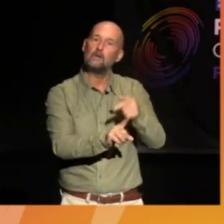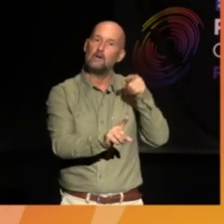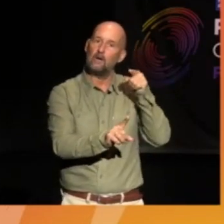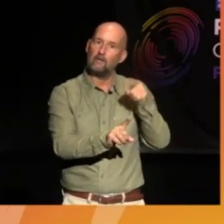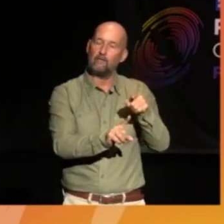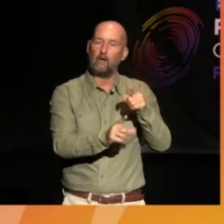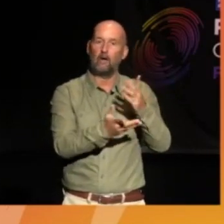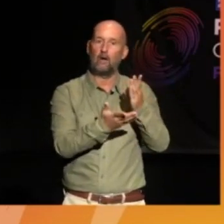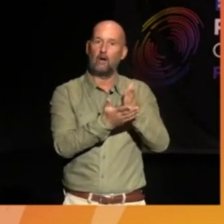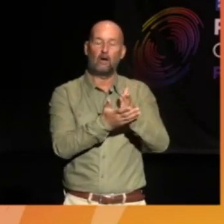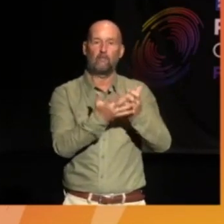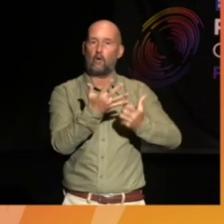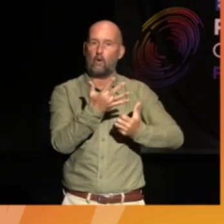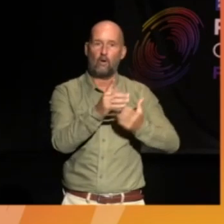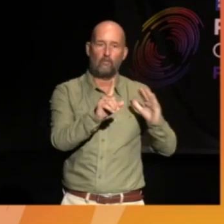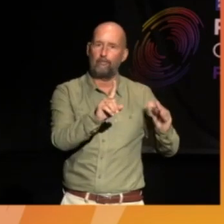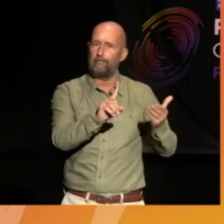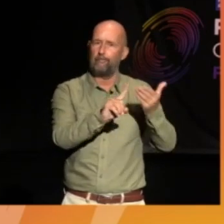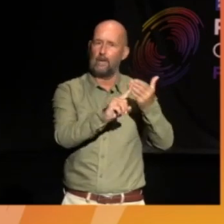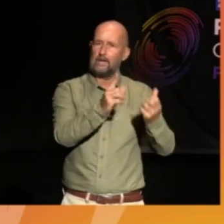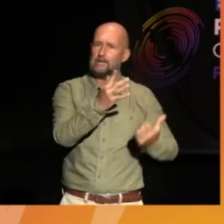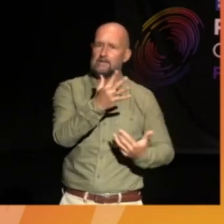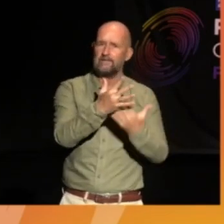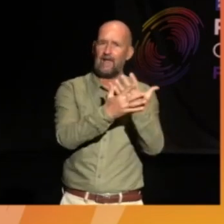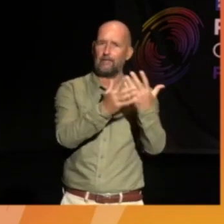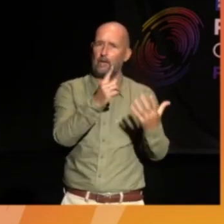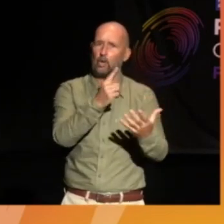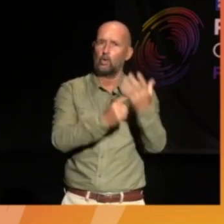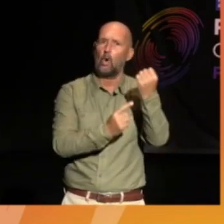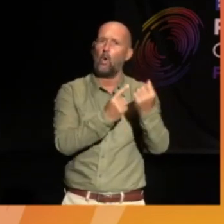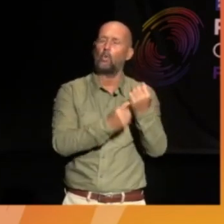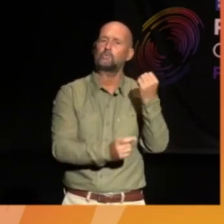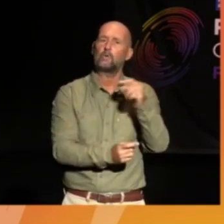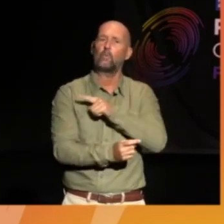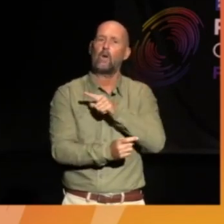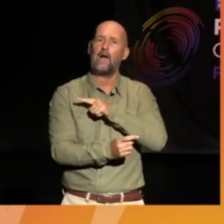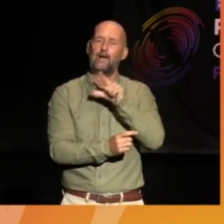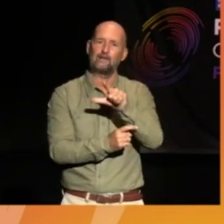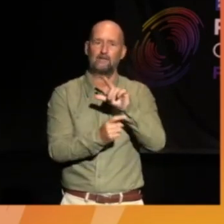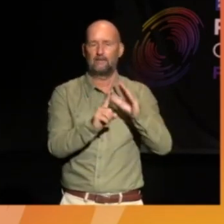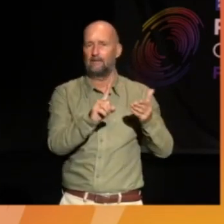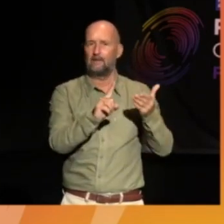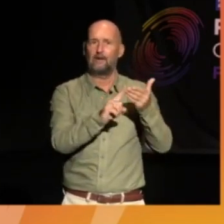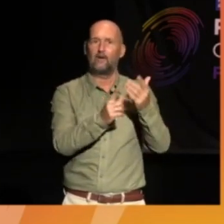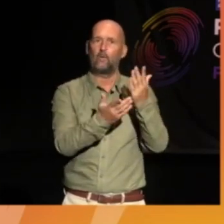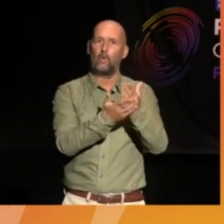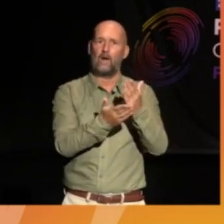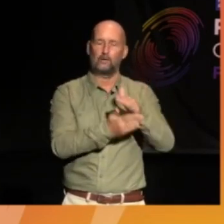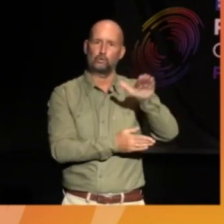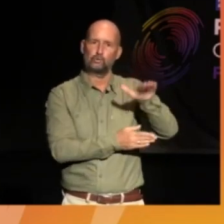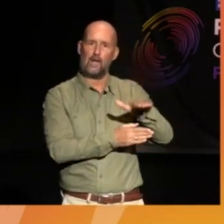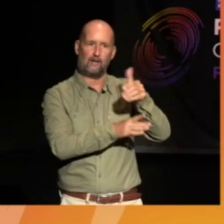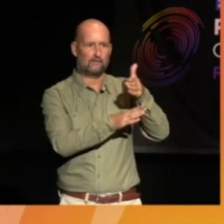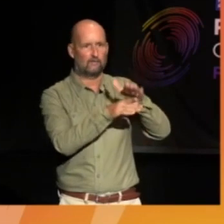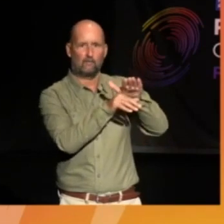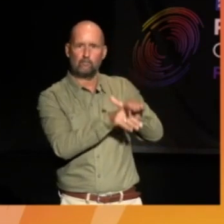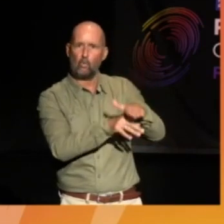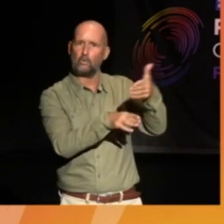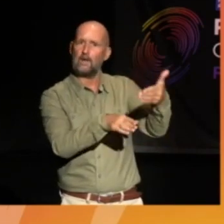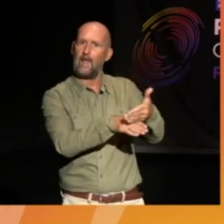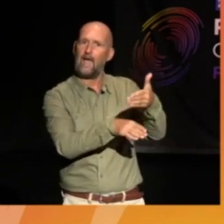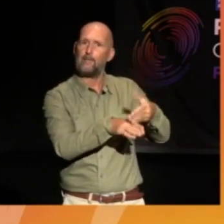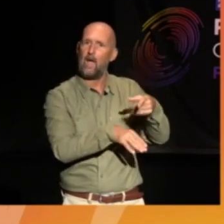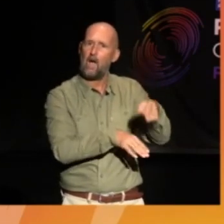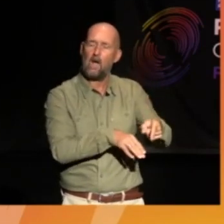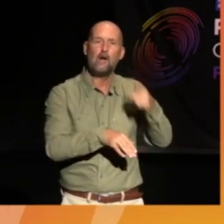for the Sustainable Development Goals for advancing the agenda around the elimination of child labour. And that's